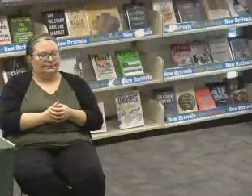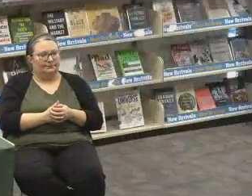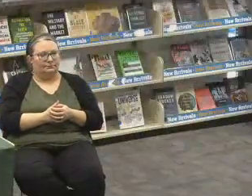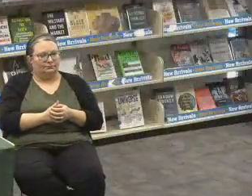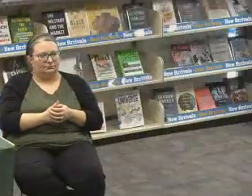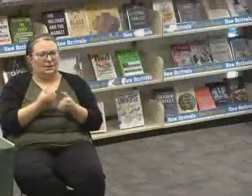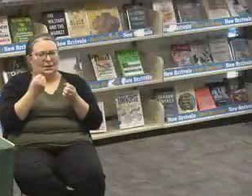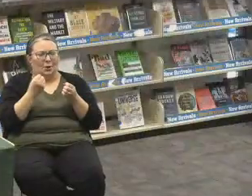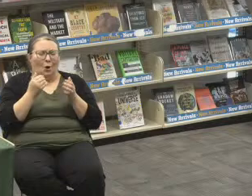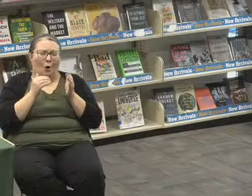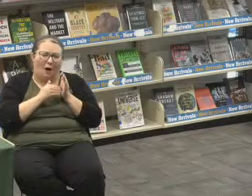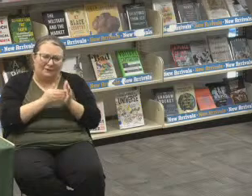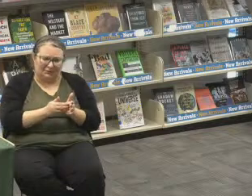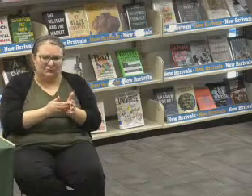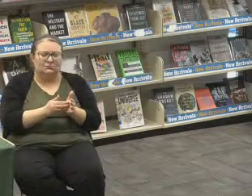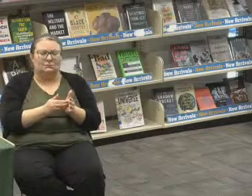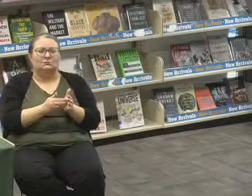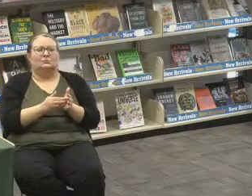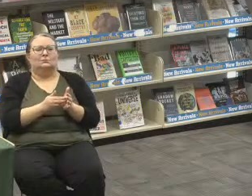Many times,